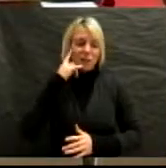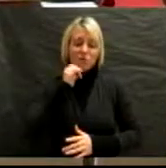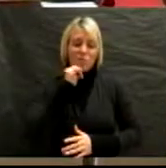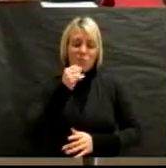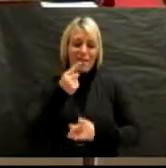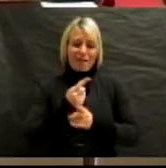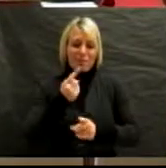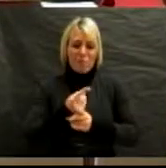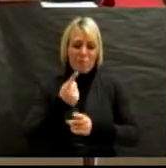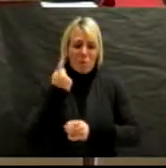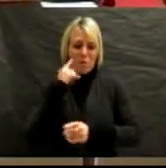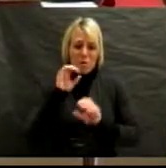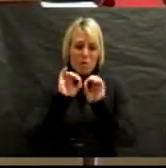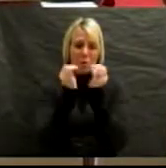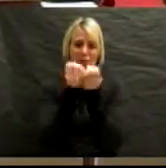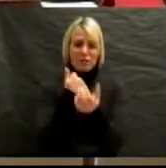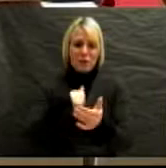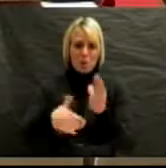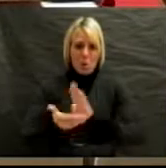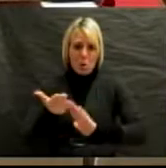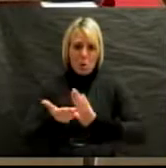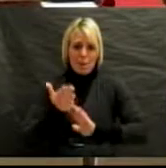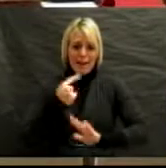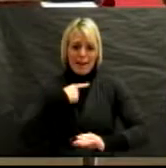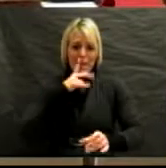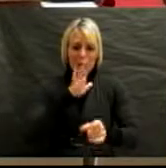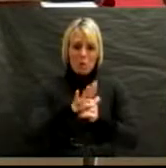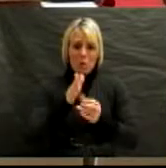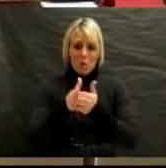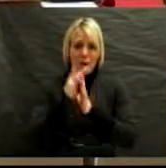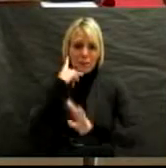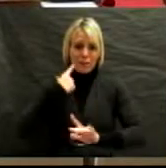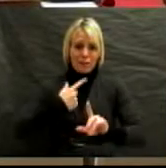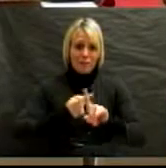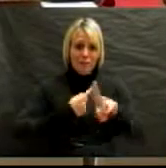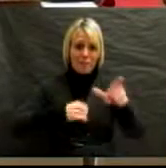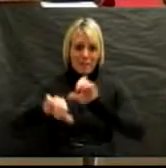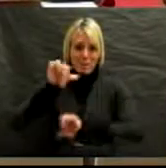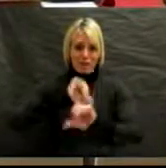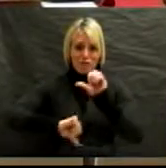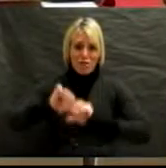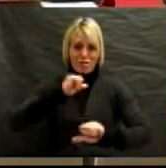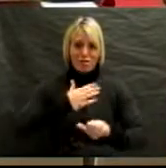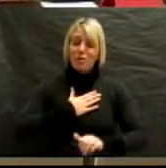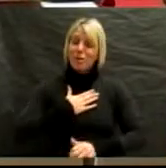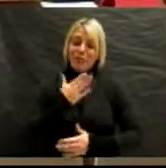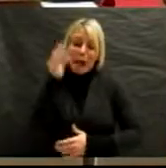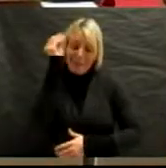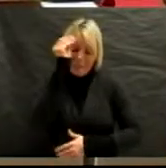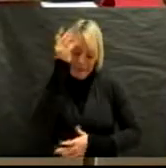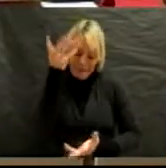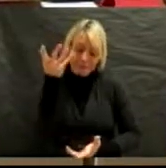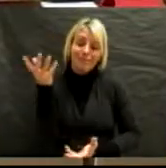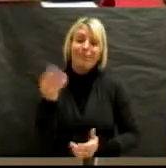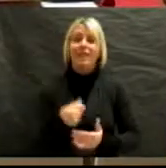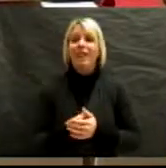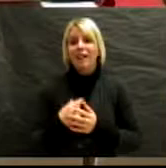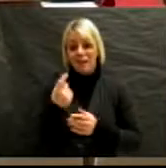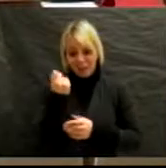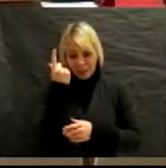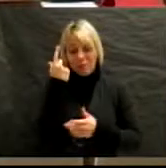other. So those are my 2 cents. I understand it's very difficult to take a vote to give yourself a salary,